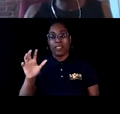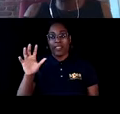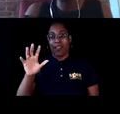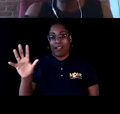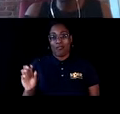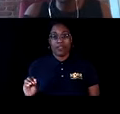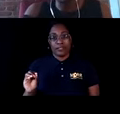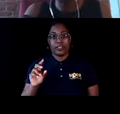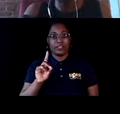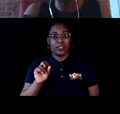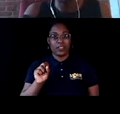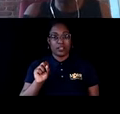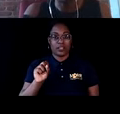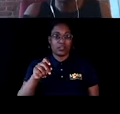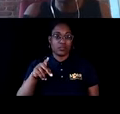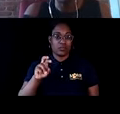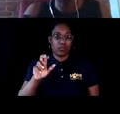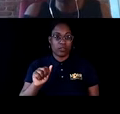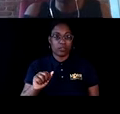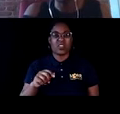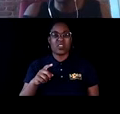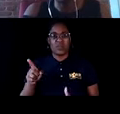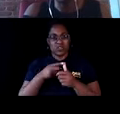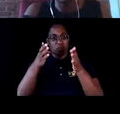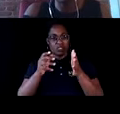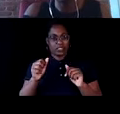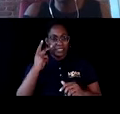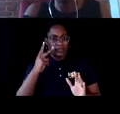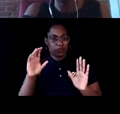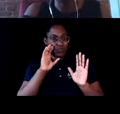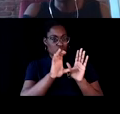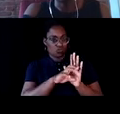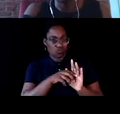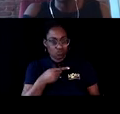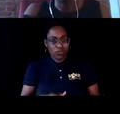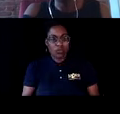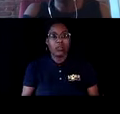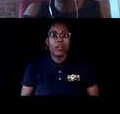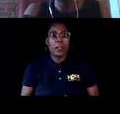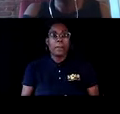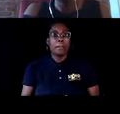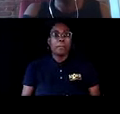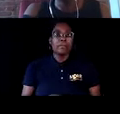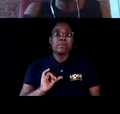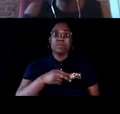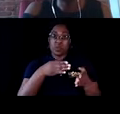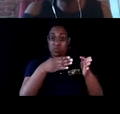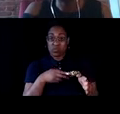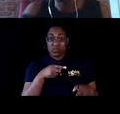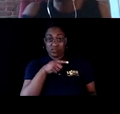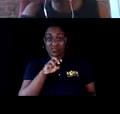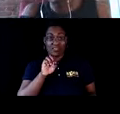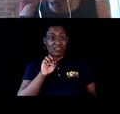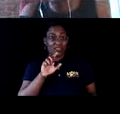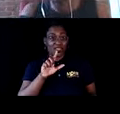The first person is Eleanor de Céspedes. Eleanor de Céspedes was a person who was